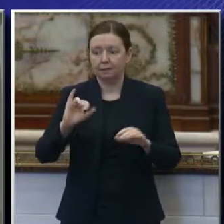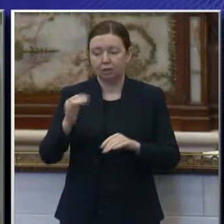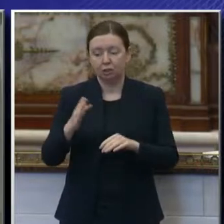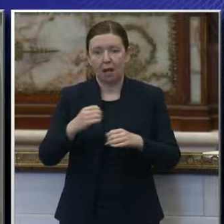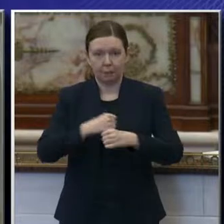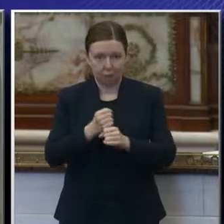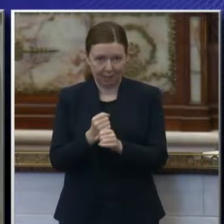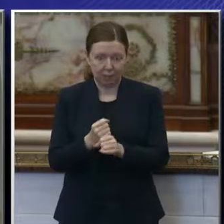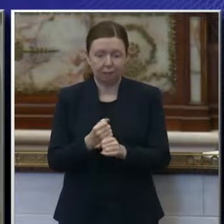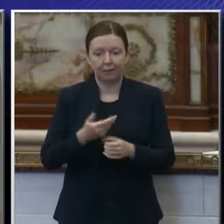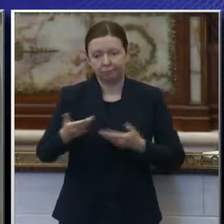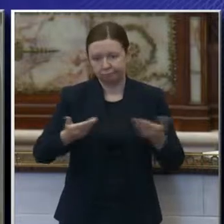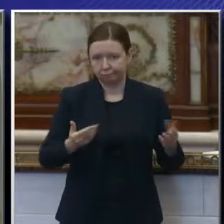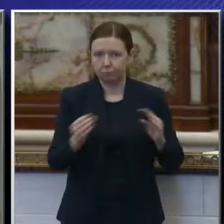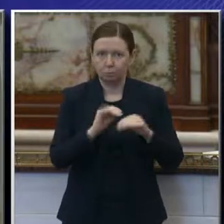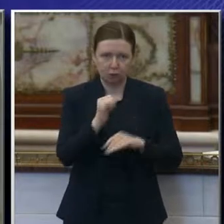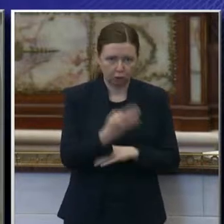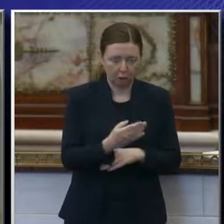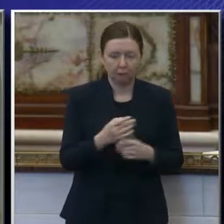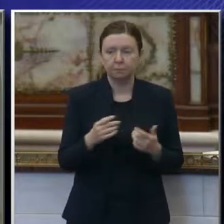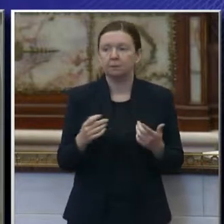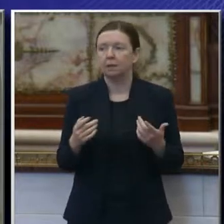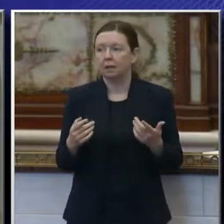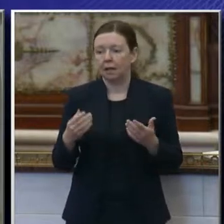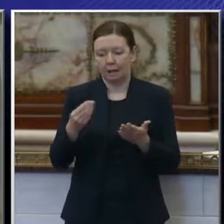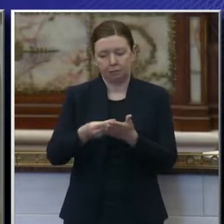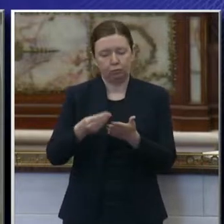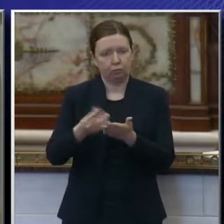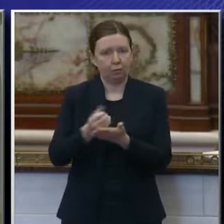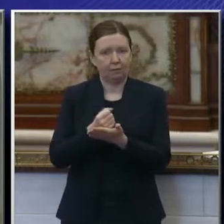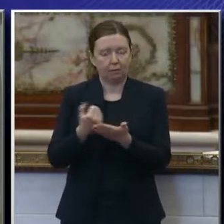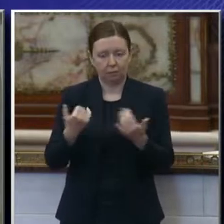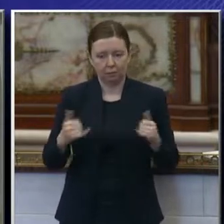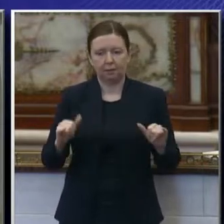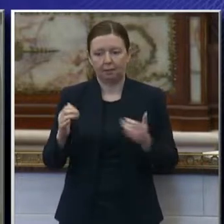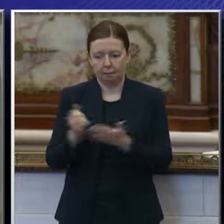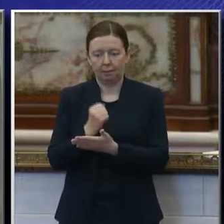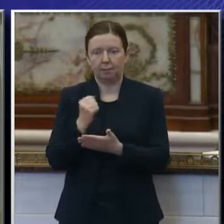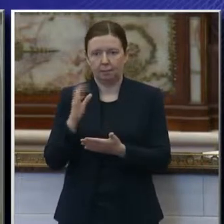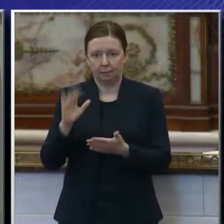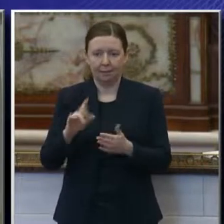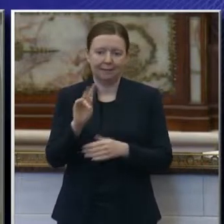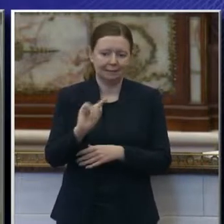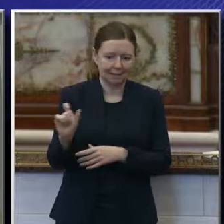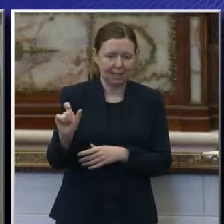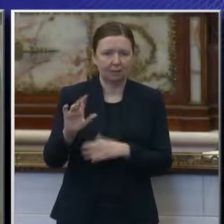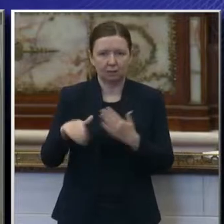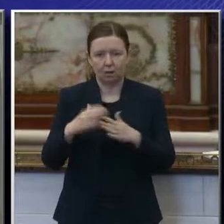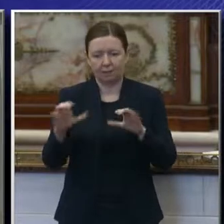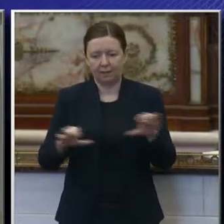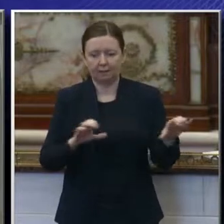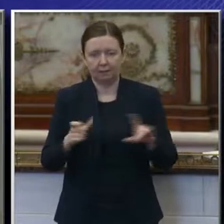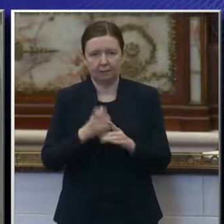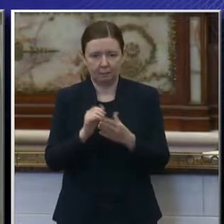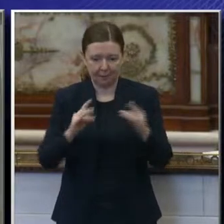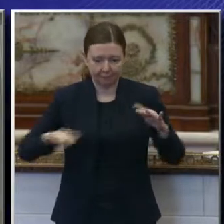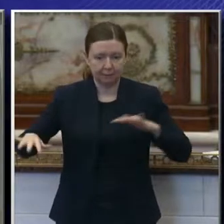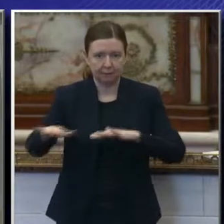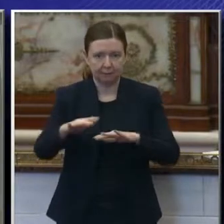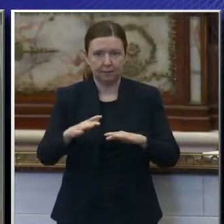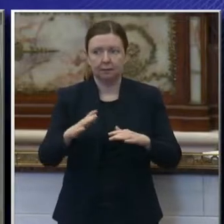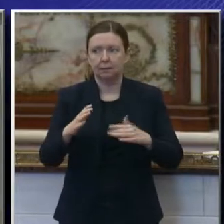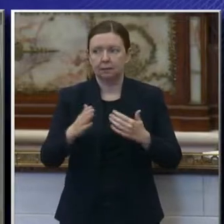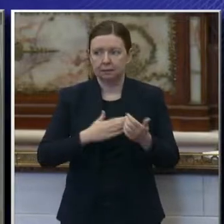creation and, you know, revenues that would still be generated by taxes and all the activity out of the site, despite